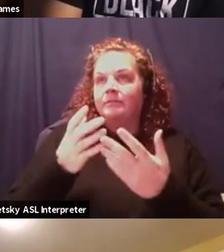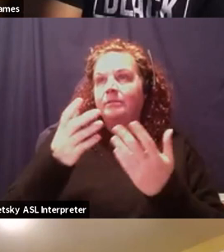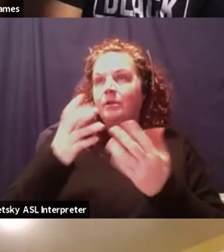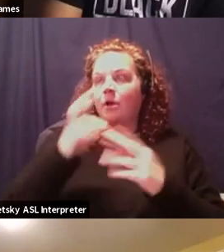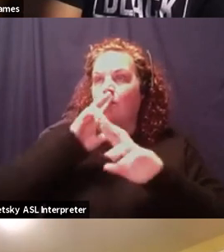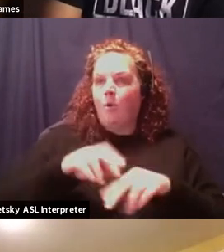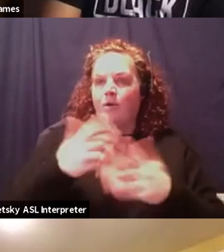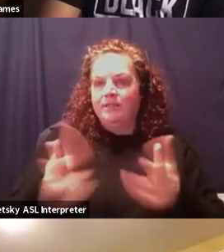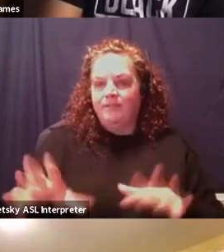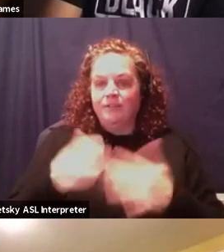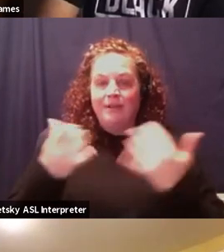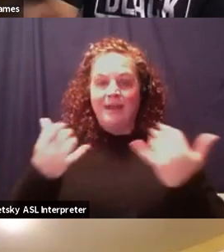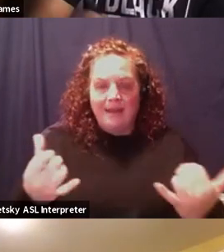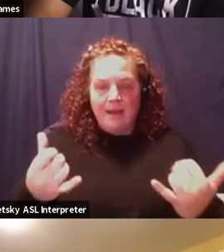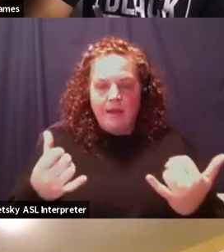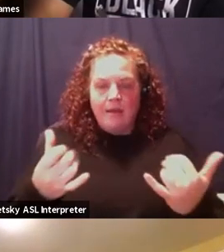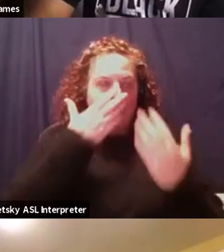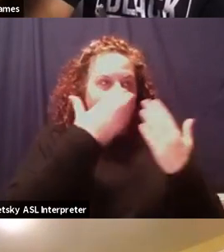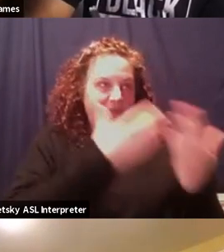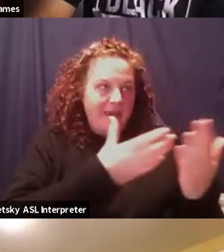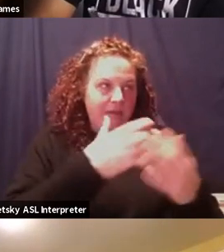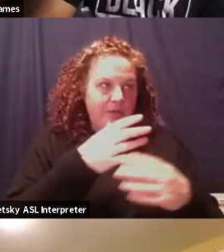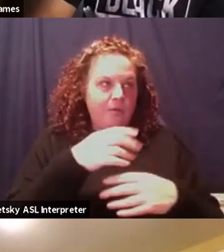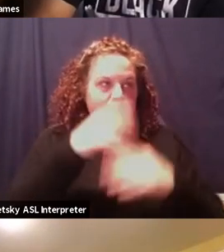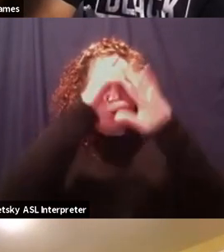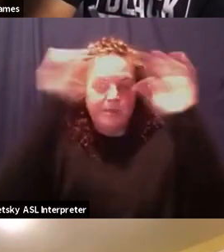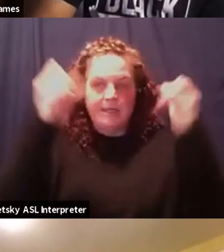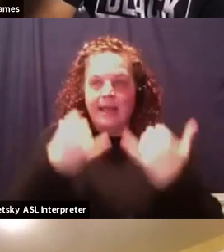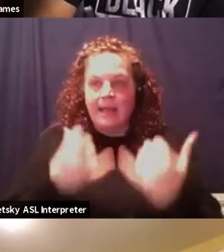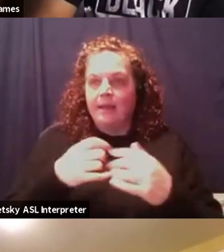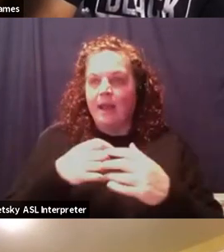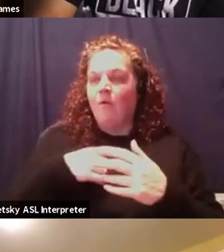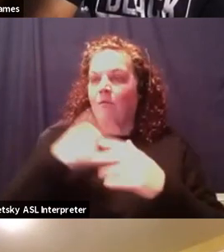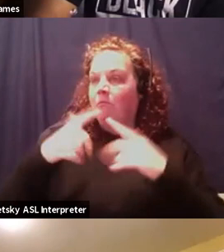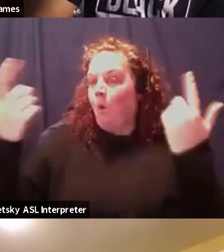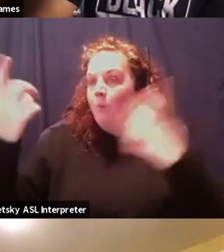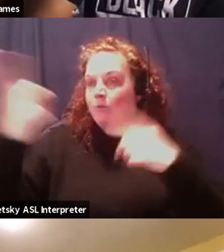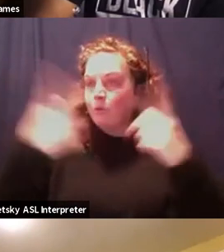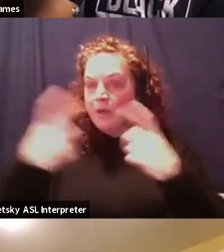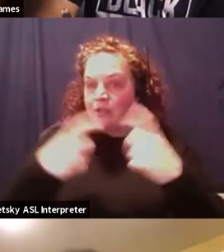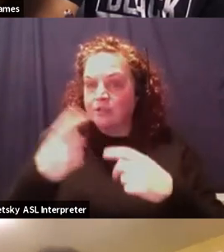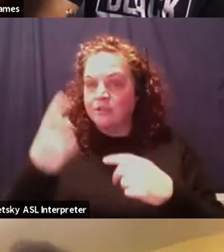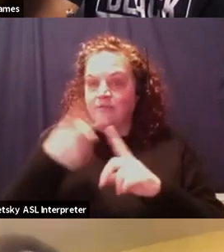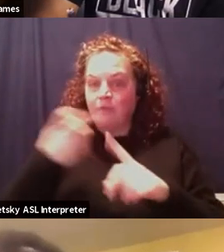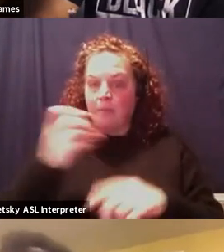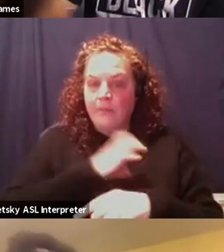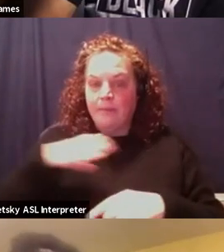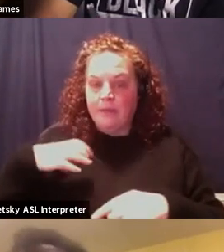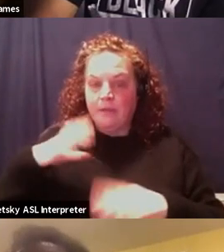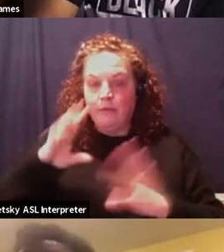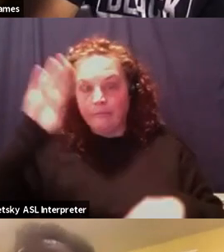now open it up to questions and discussions from the committee. So if you could raise your hand virtually